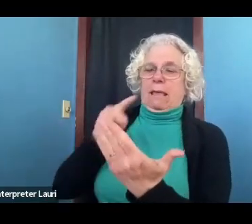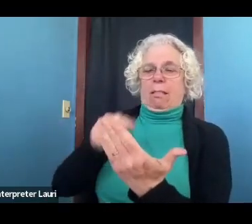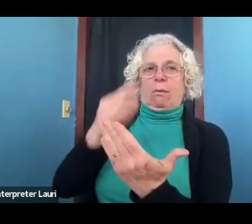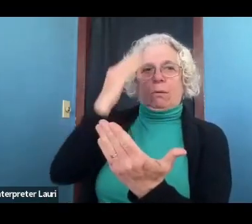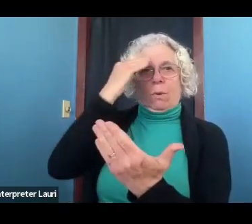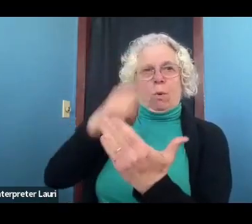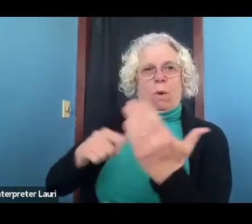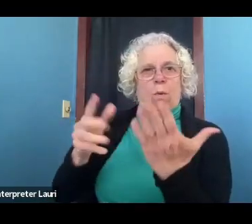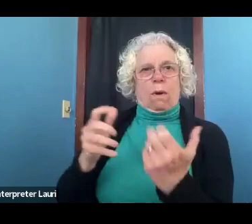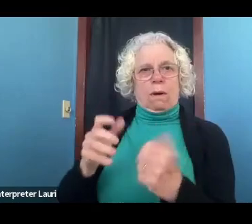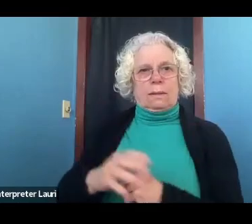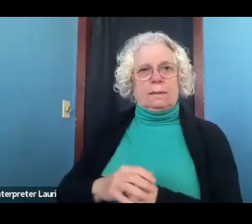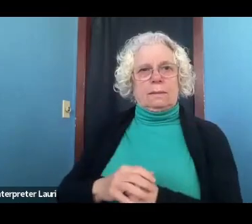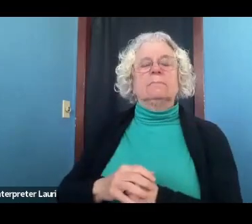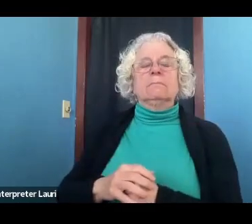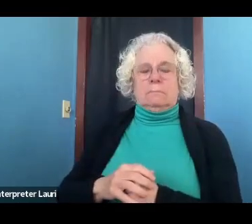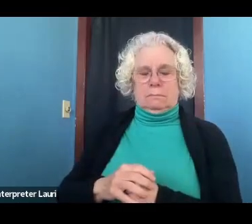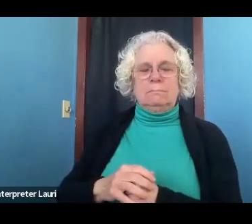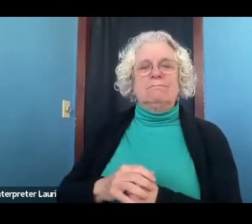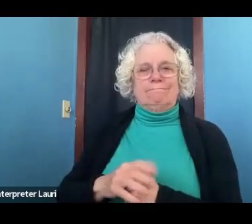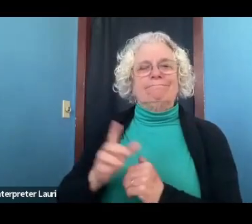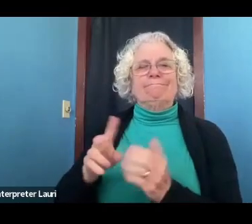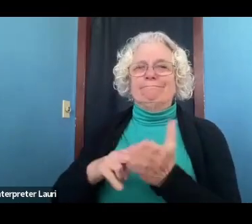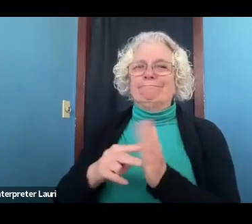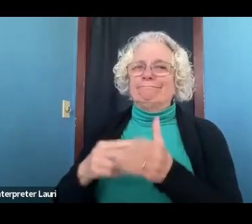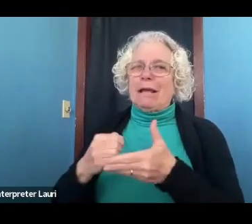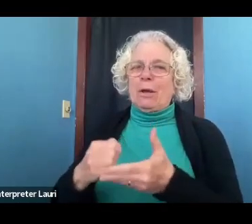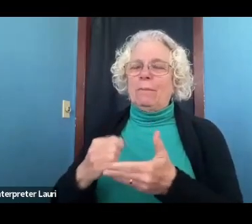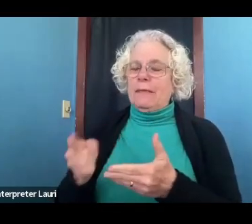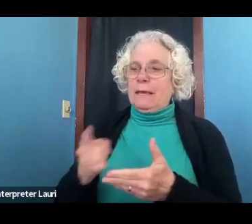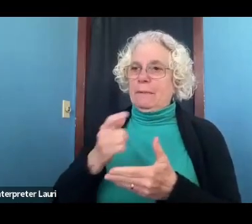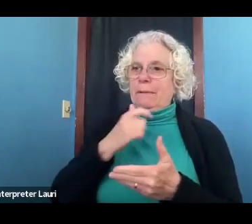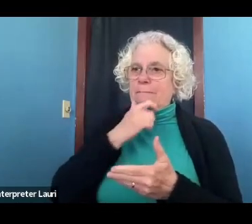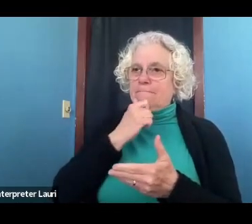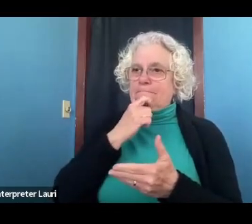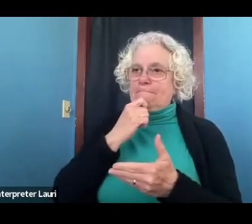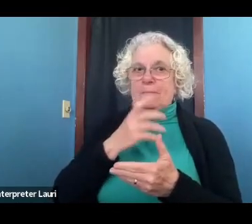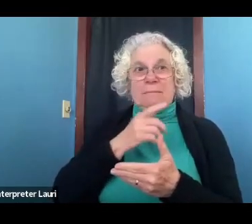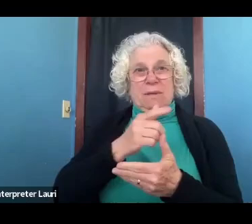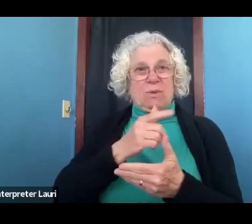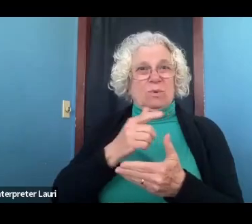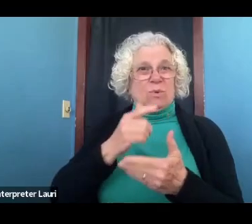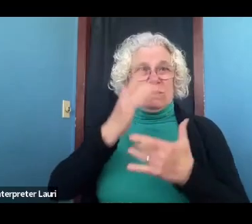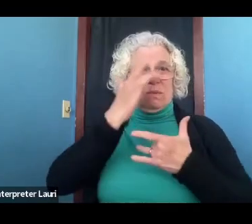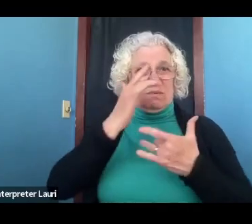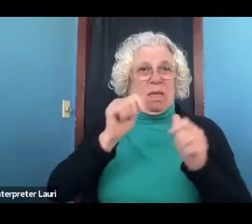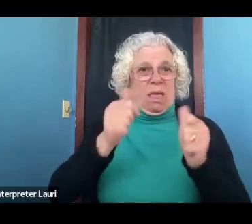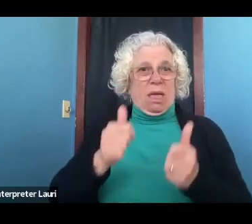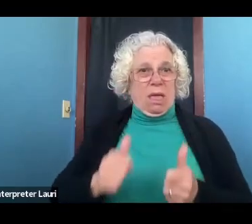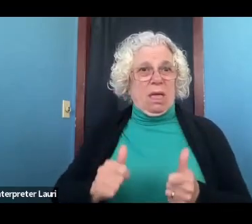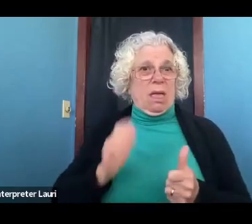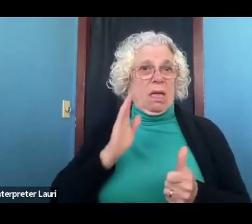And that's really, really helpful when they're faced with the decision at the end of your life. What would you want?